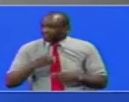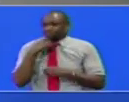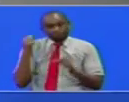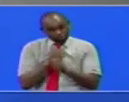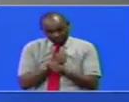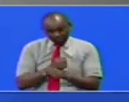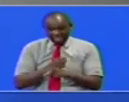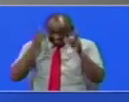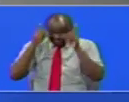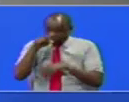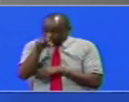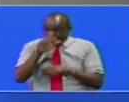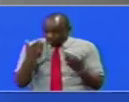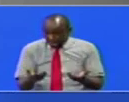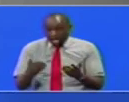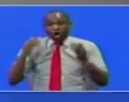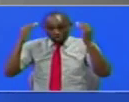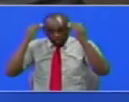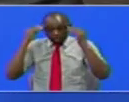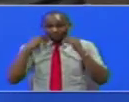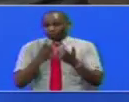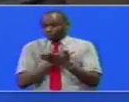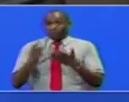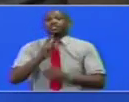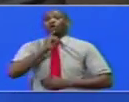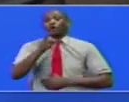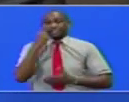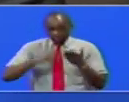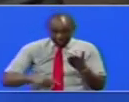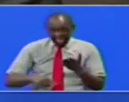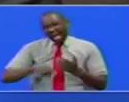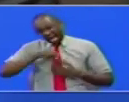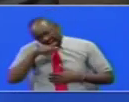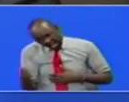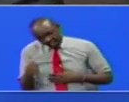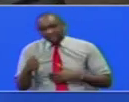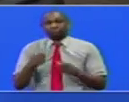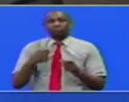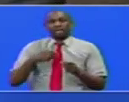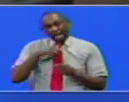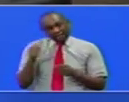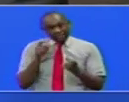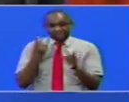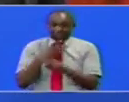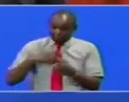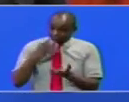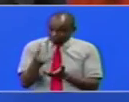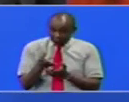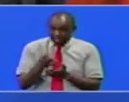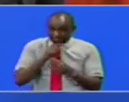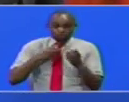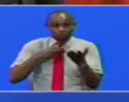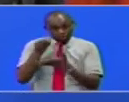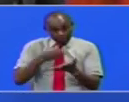The decision follows a court ruling delivered 2 weeks ago to have yet another facet of the upcoming elections touching